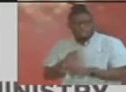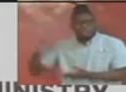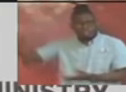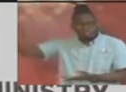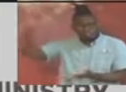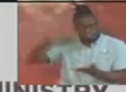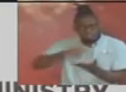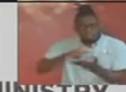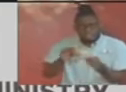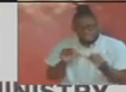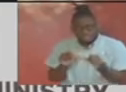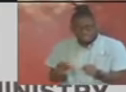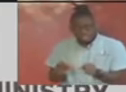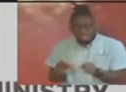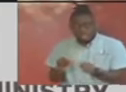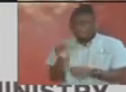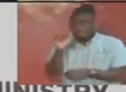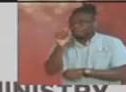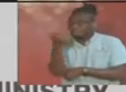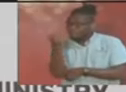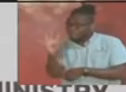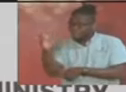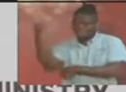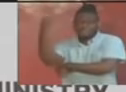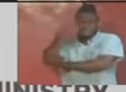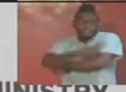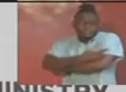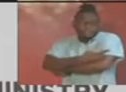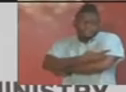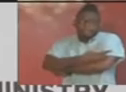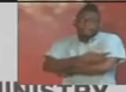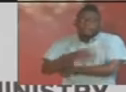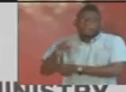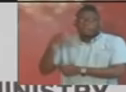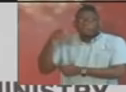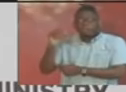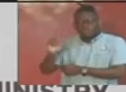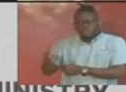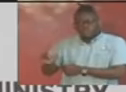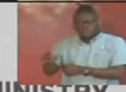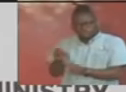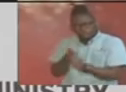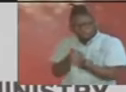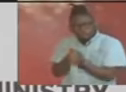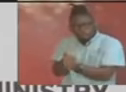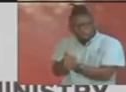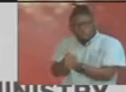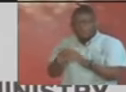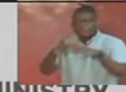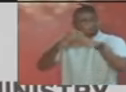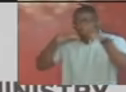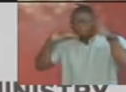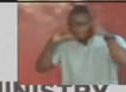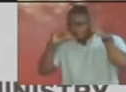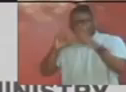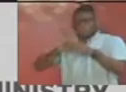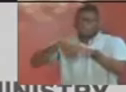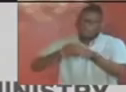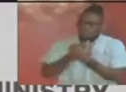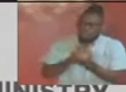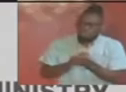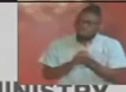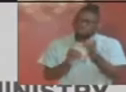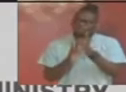our mask and to have proper hand hygiene and to keep apart, because the variants, which is a mutation of